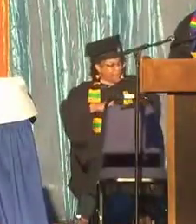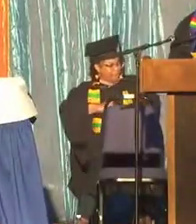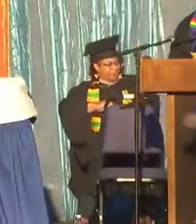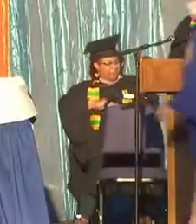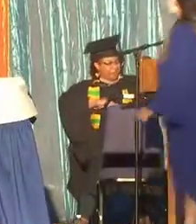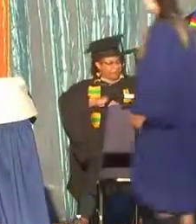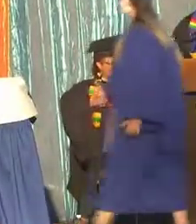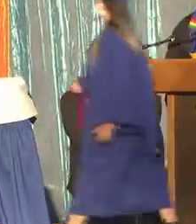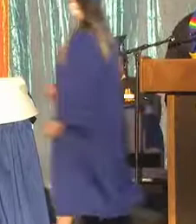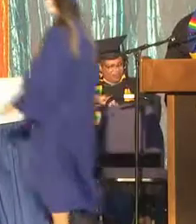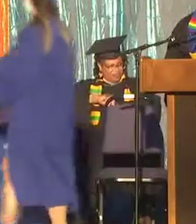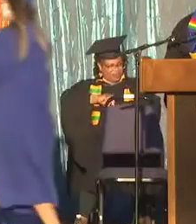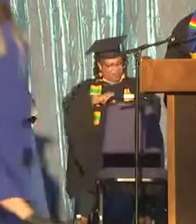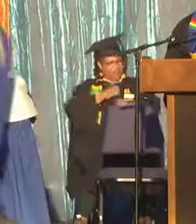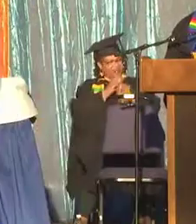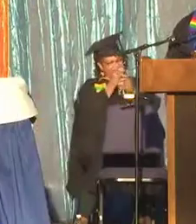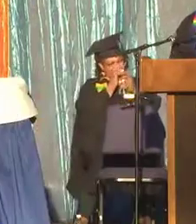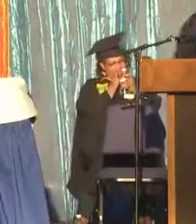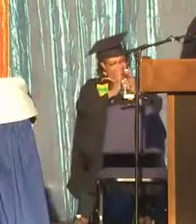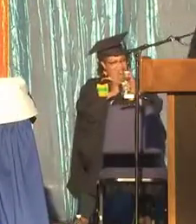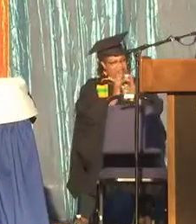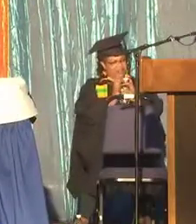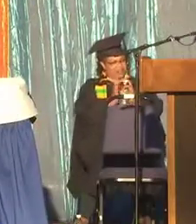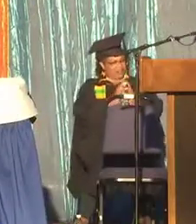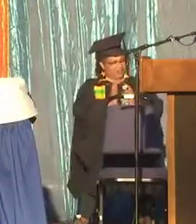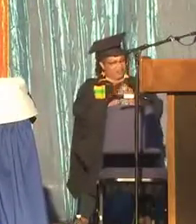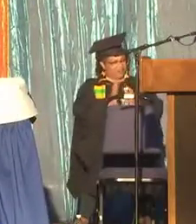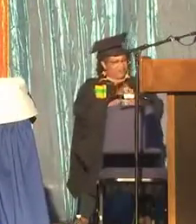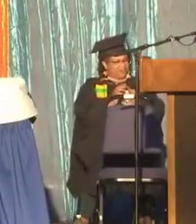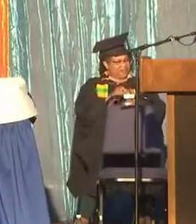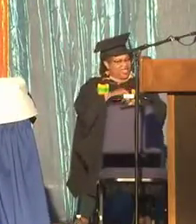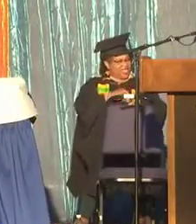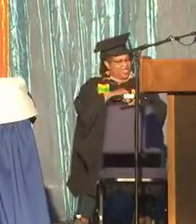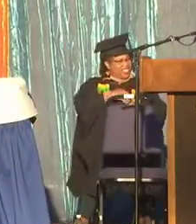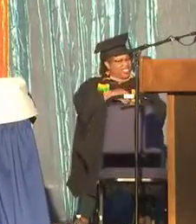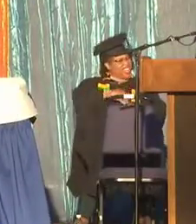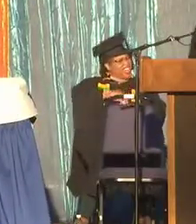Zoe Cochran, with honors.